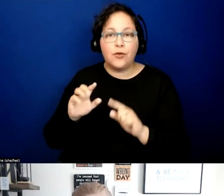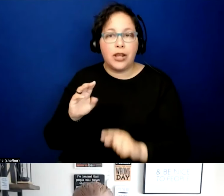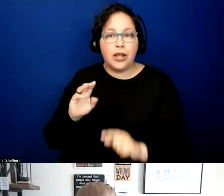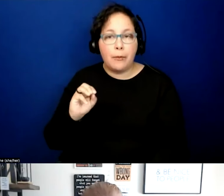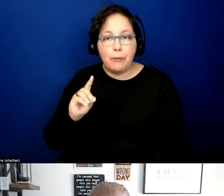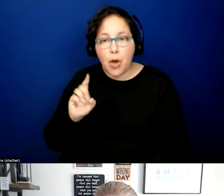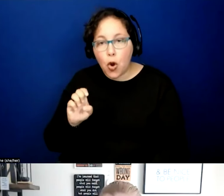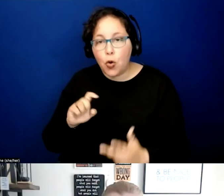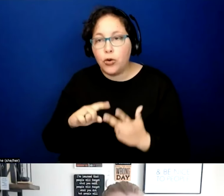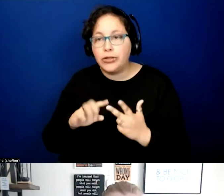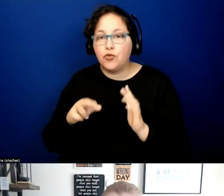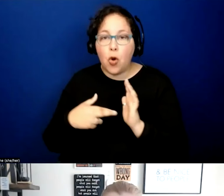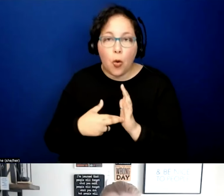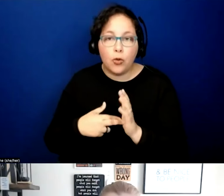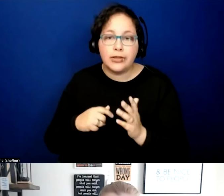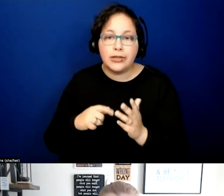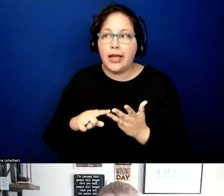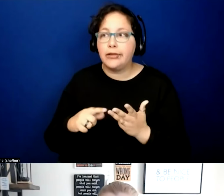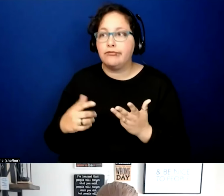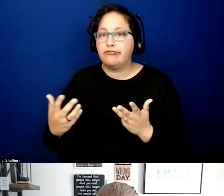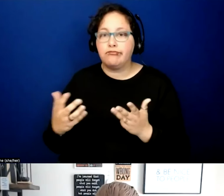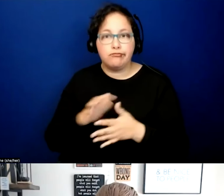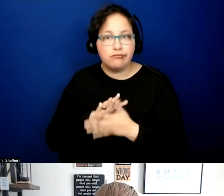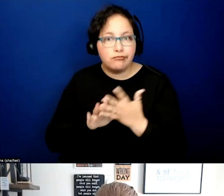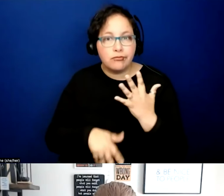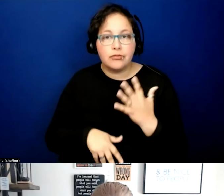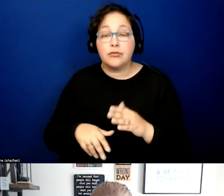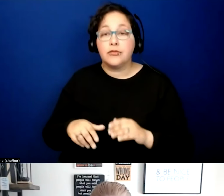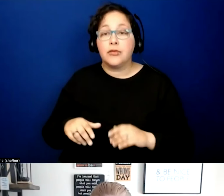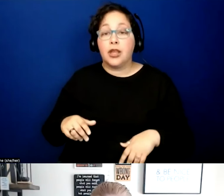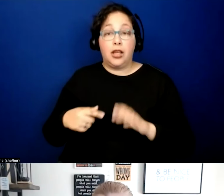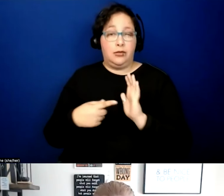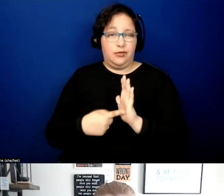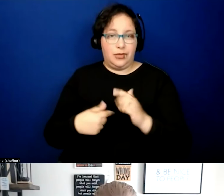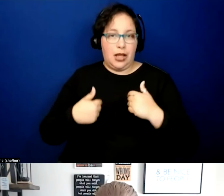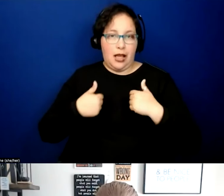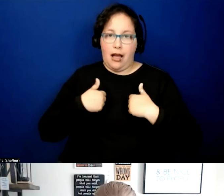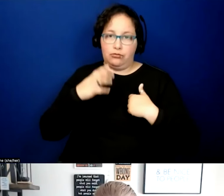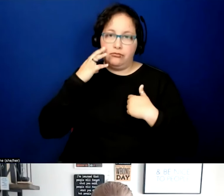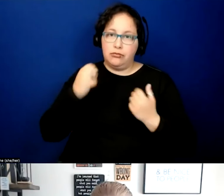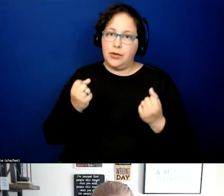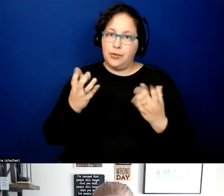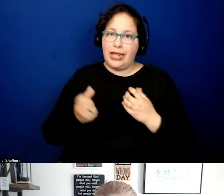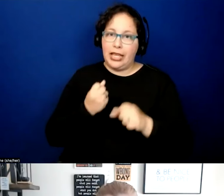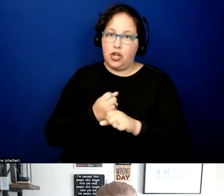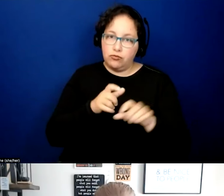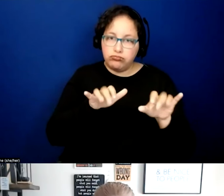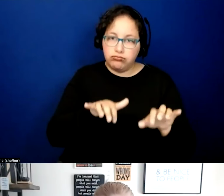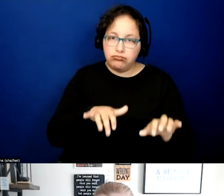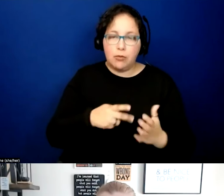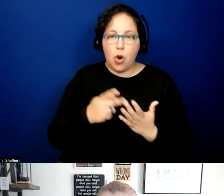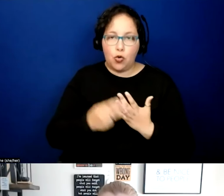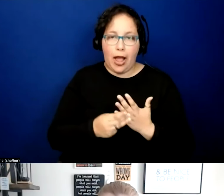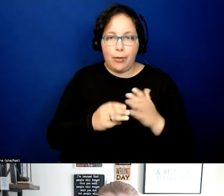and roles. And, you know, folks that have, as I have spent a whole lot of years, you know, just programming in